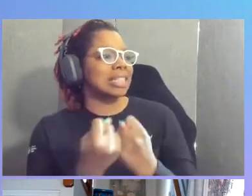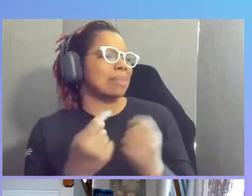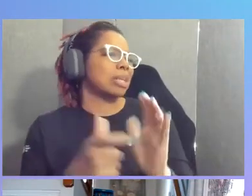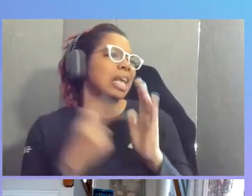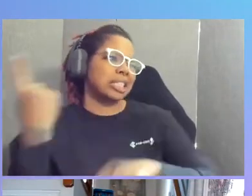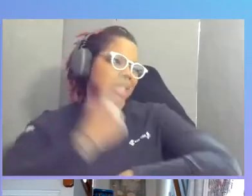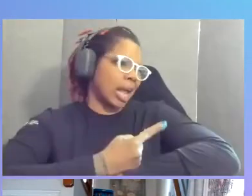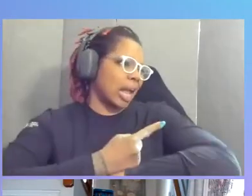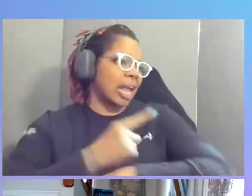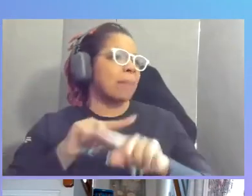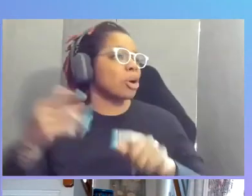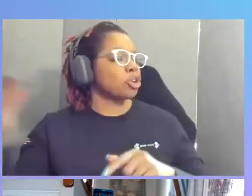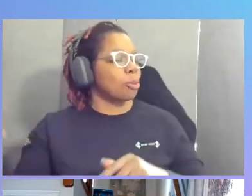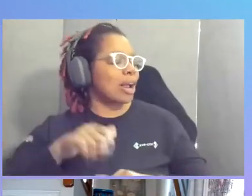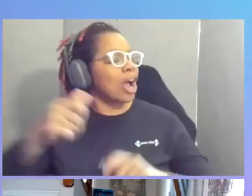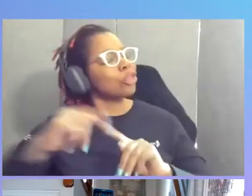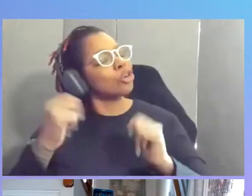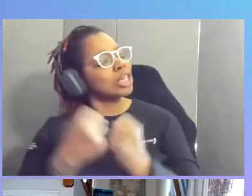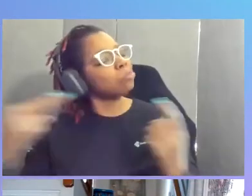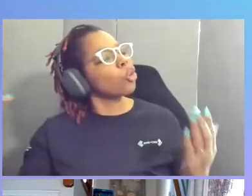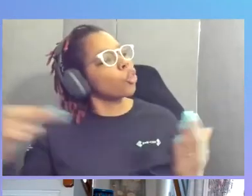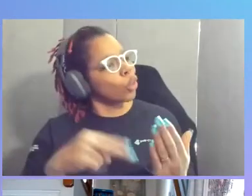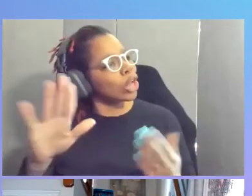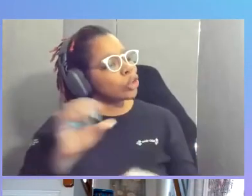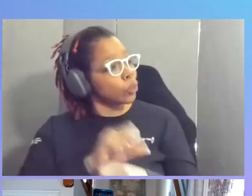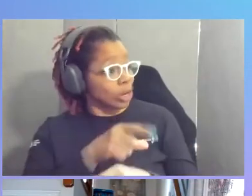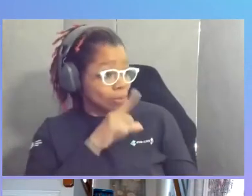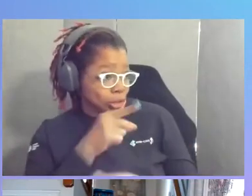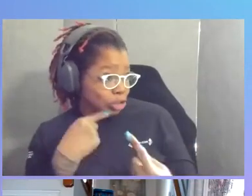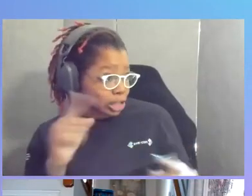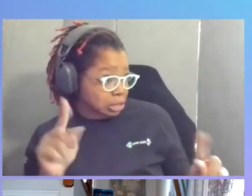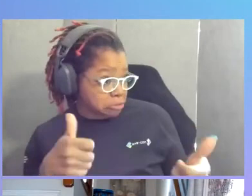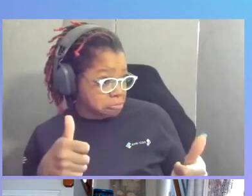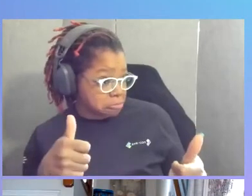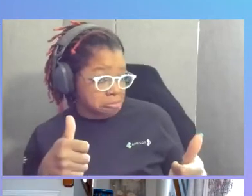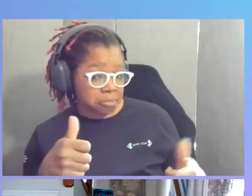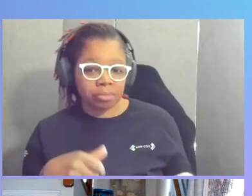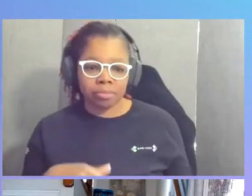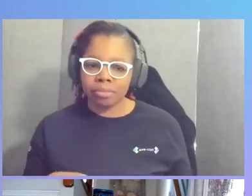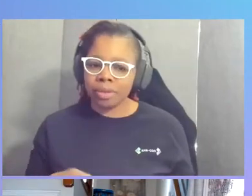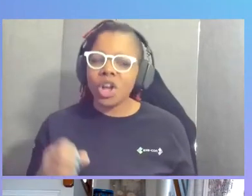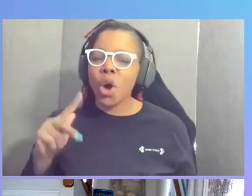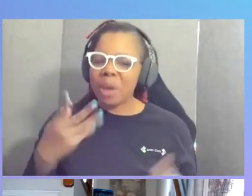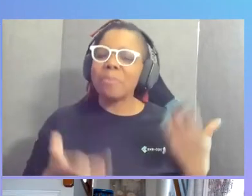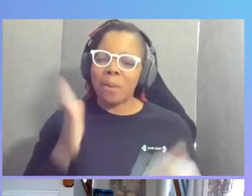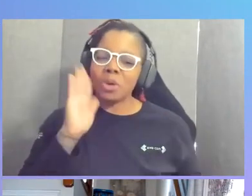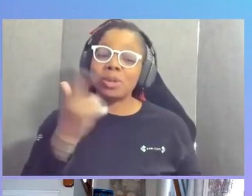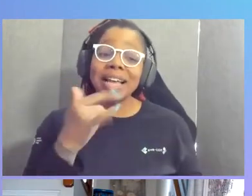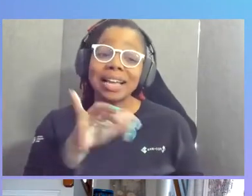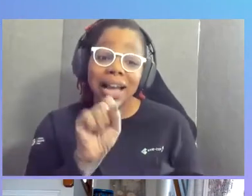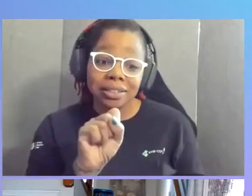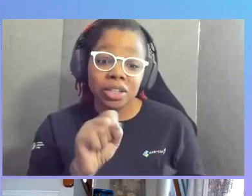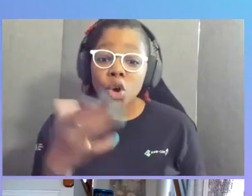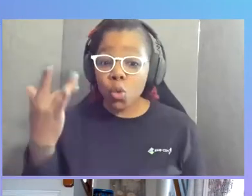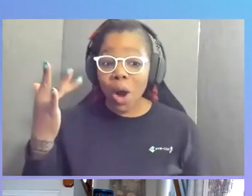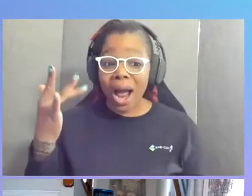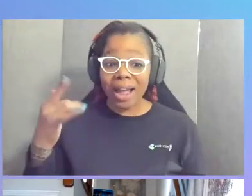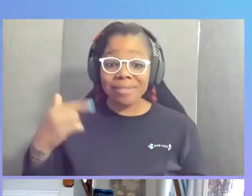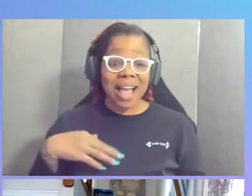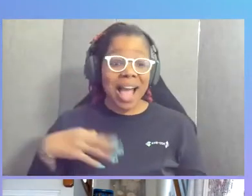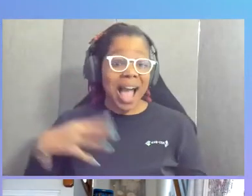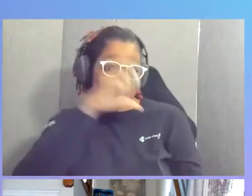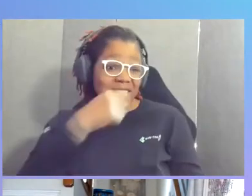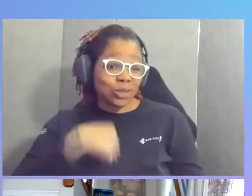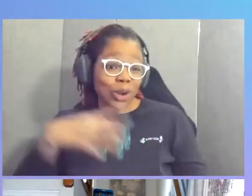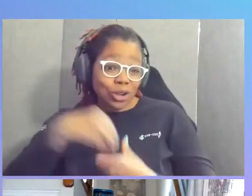but then you bring in this other team to look at your work, make sure it's successful, blah, blah. Okay, more likely to say yes. Why? Because I guess we're inclusive